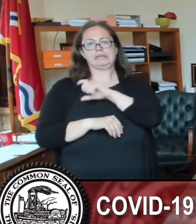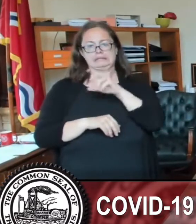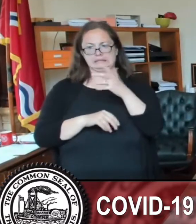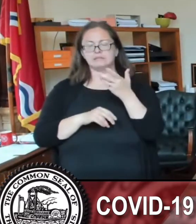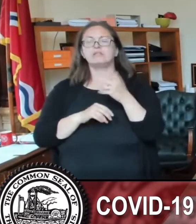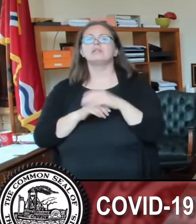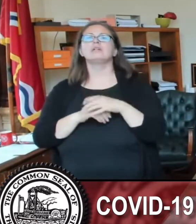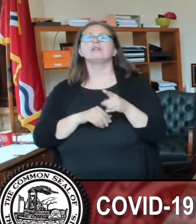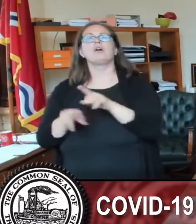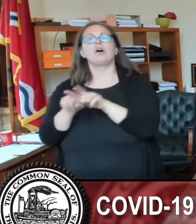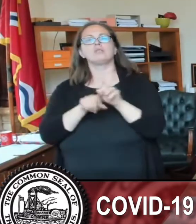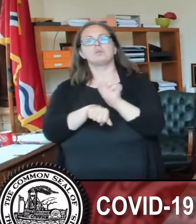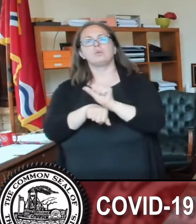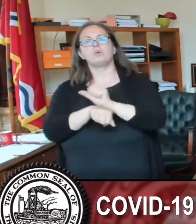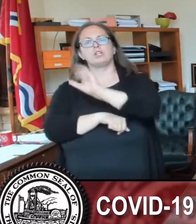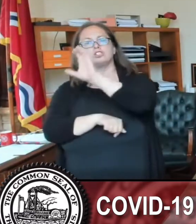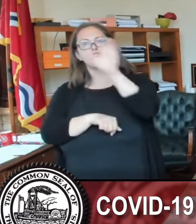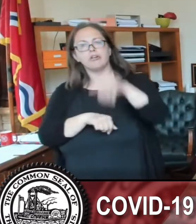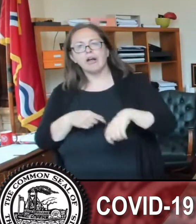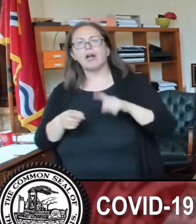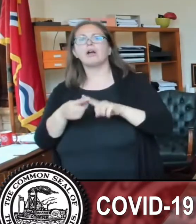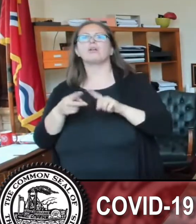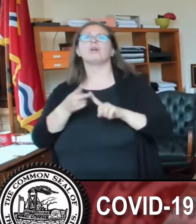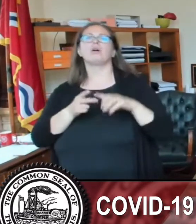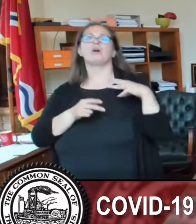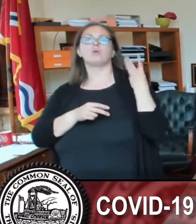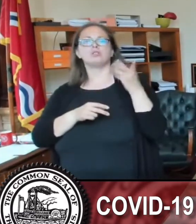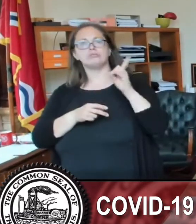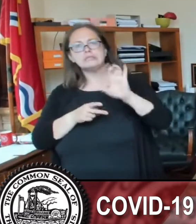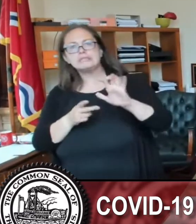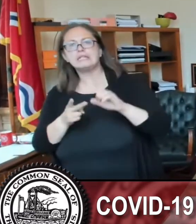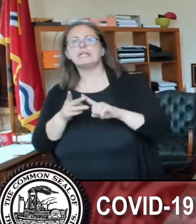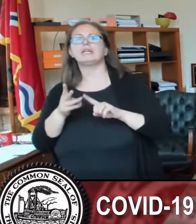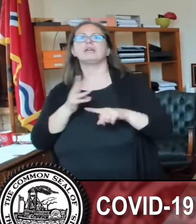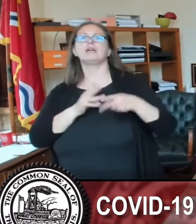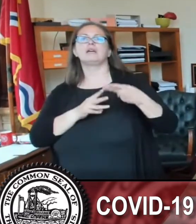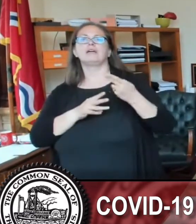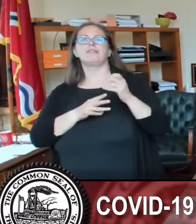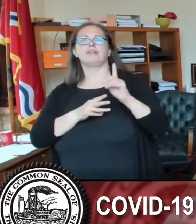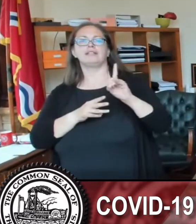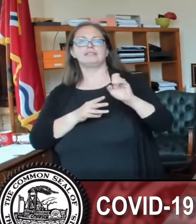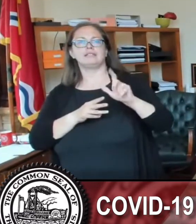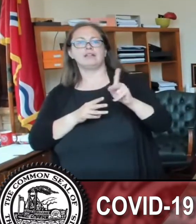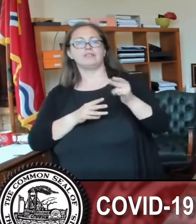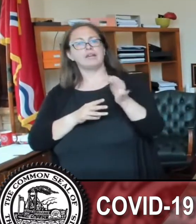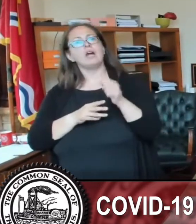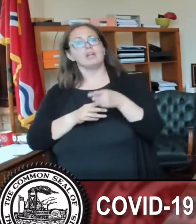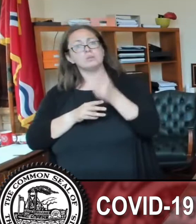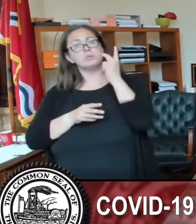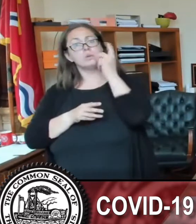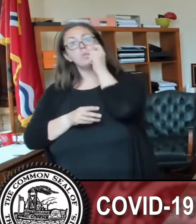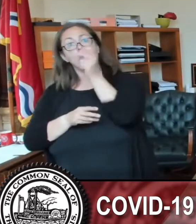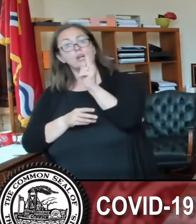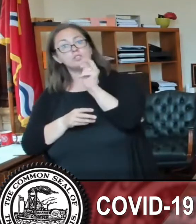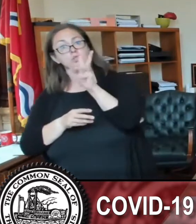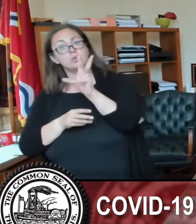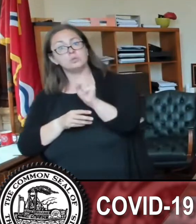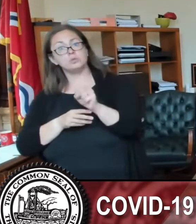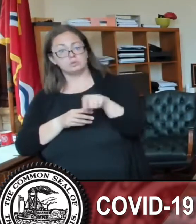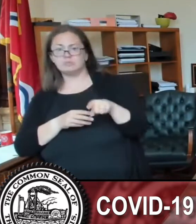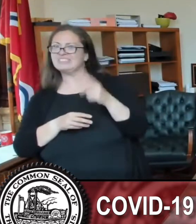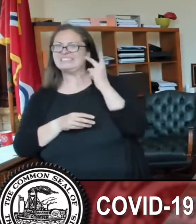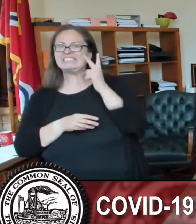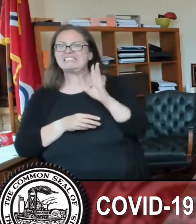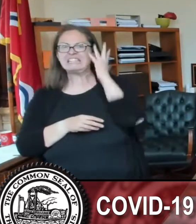in Washington, D.C., and in Philadelphia. He is, if you're all watching the news, you see him all the